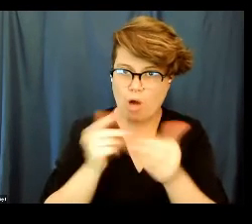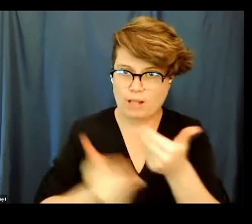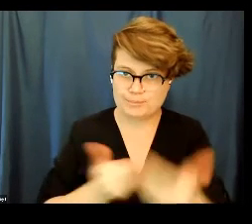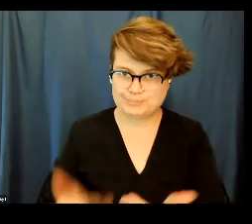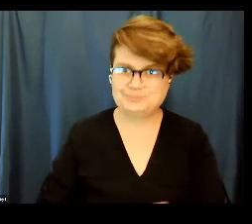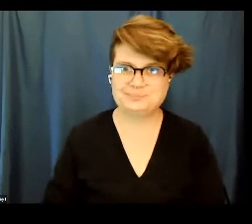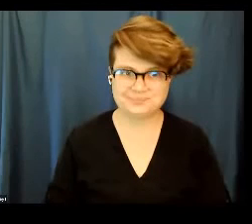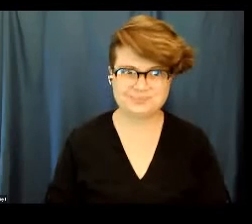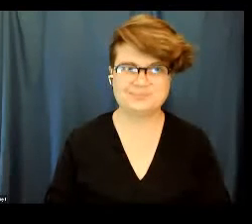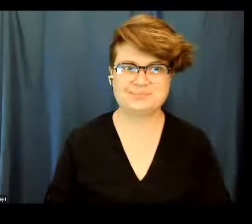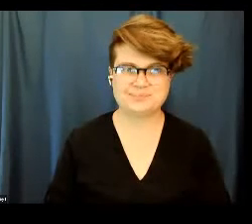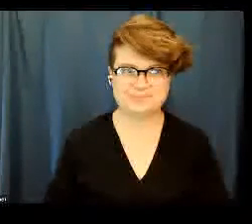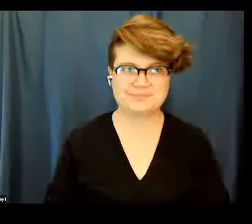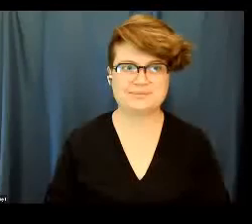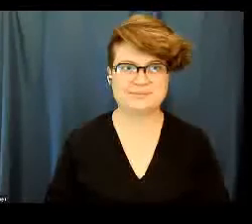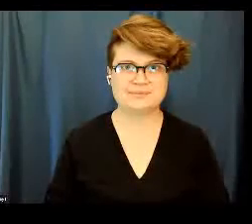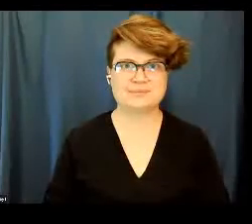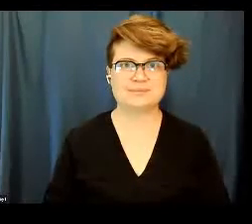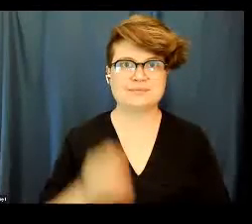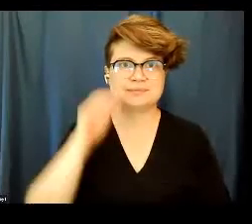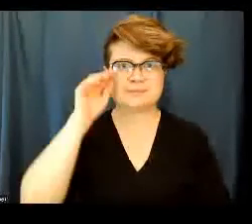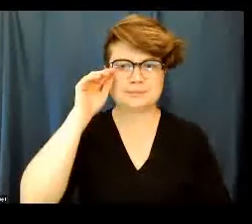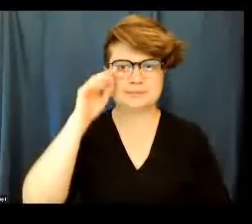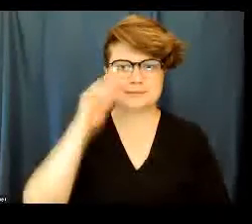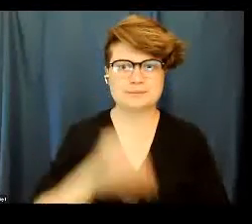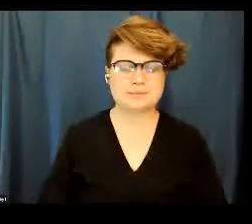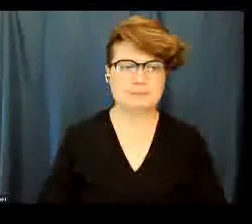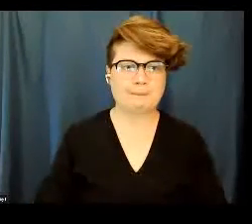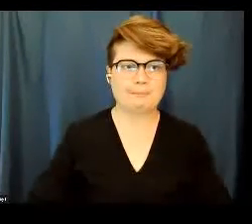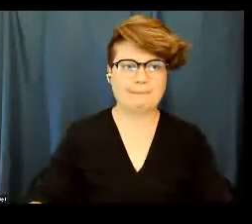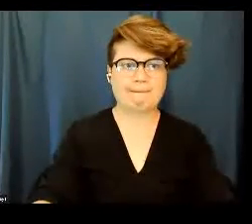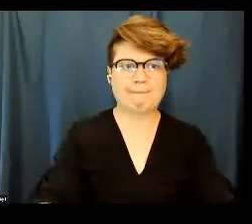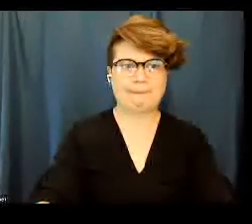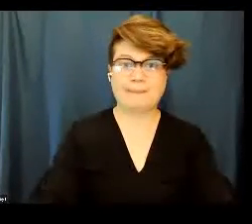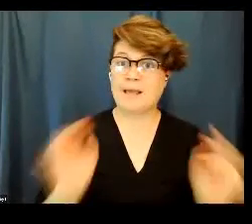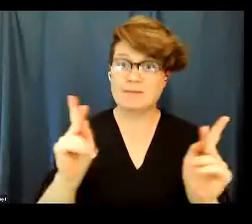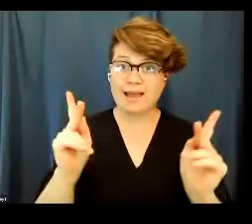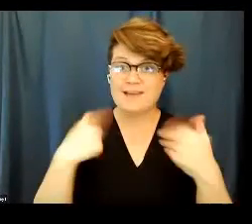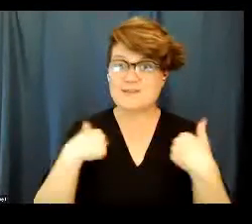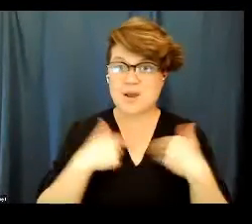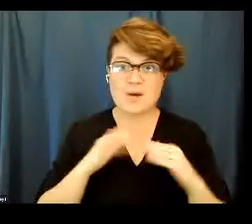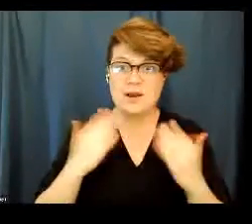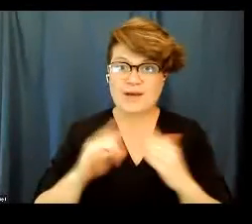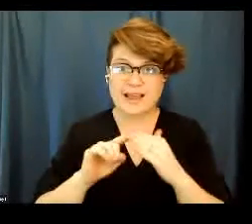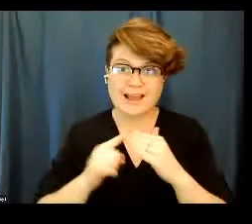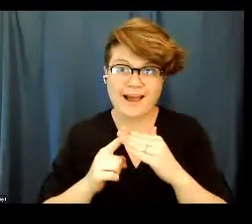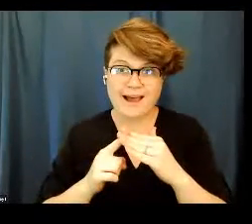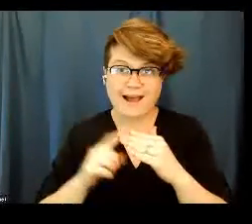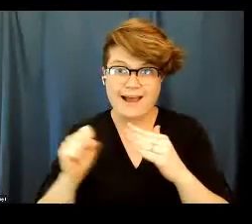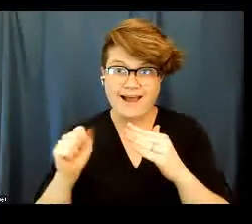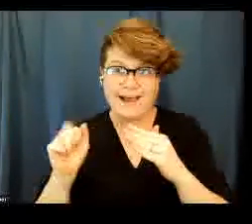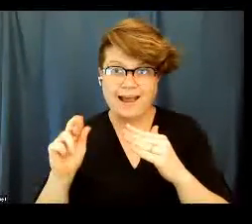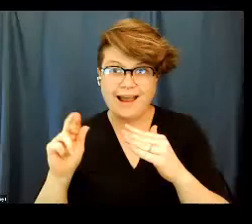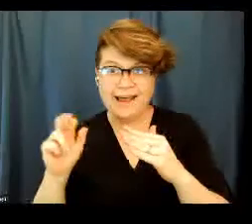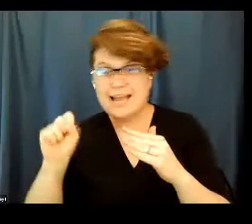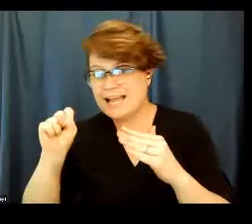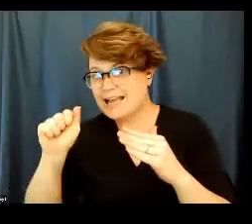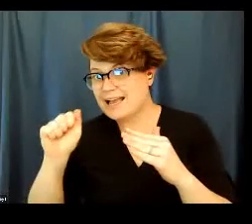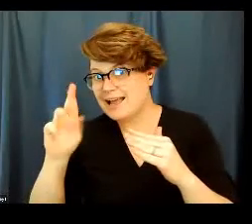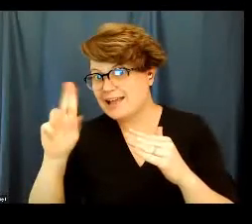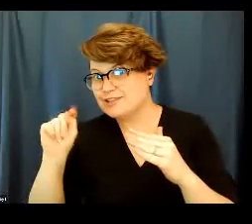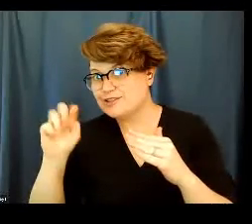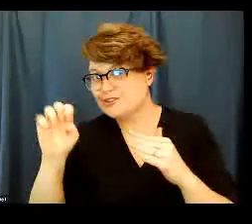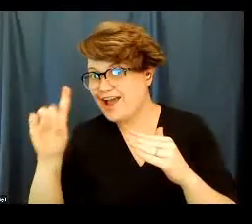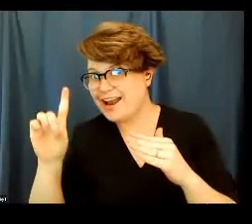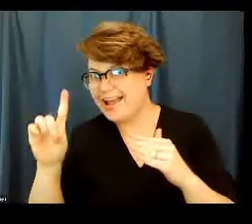Awesome. Okay, so we're getting started. And I apologize, I have a few puns in my training